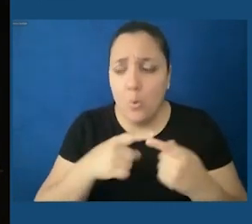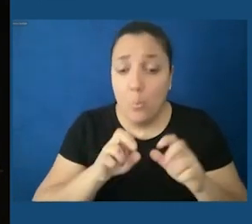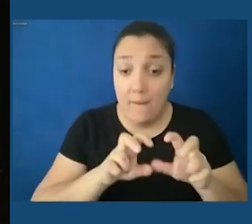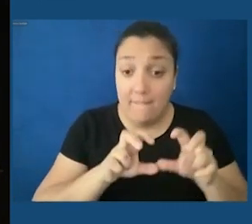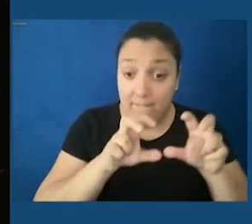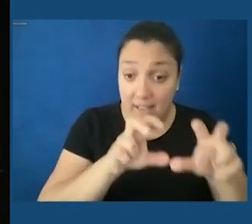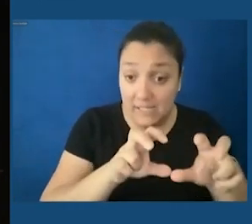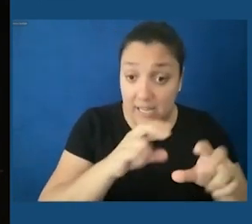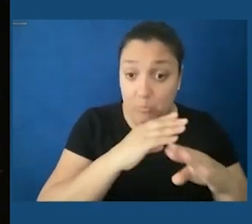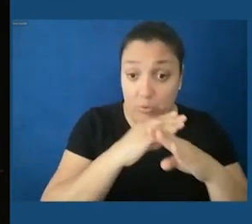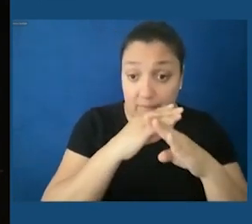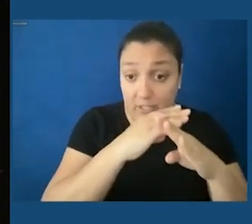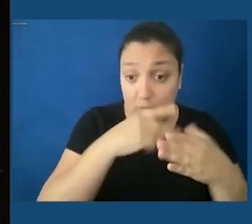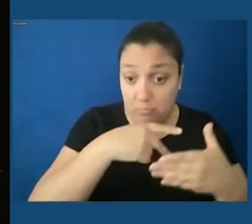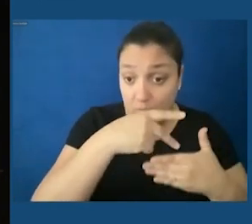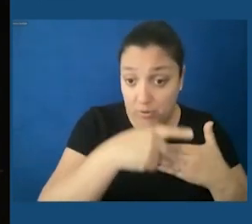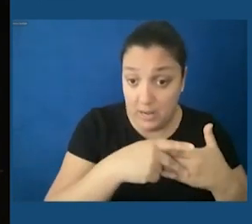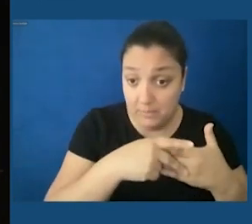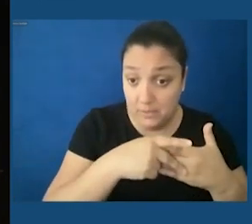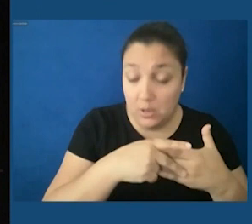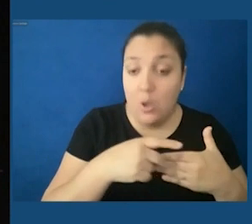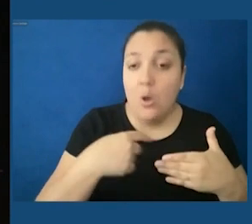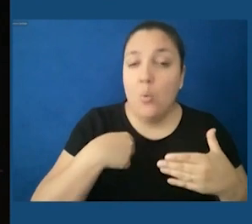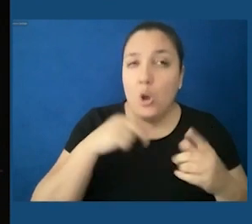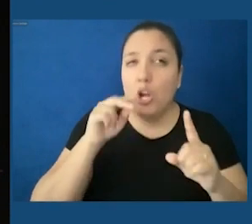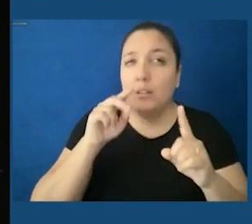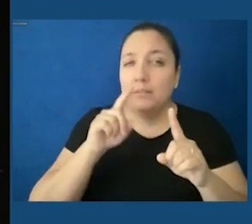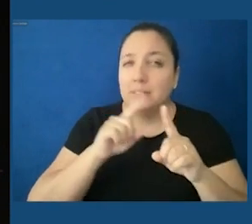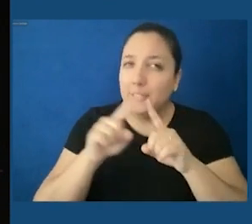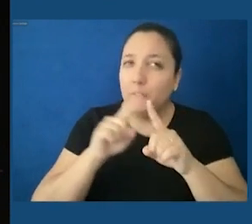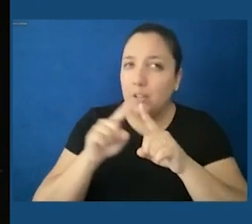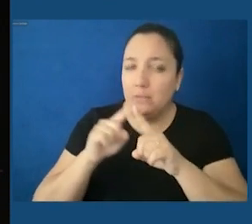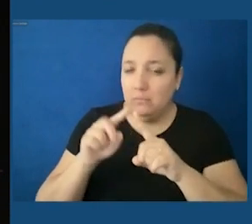prevention programs, we're looking at it from many different